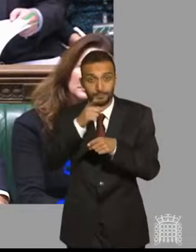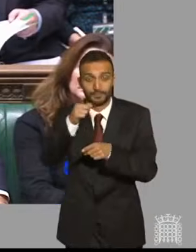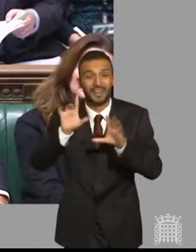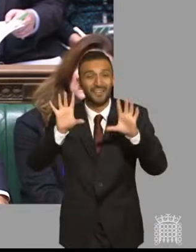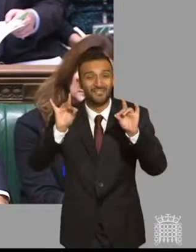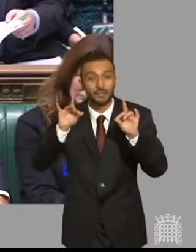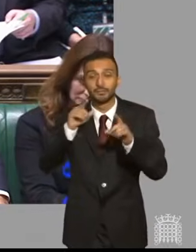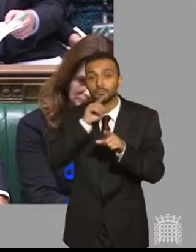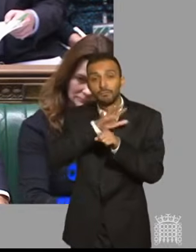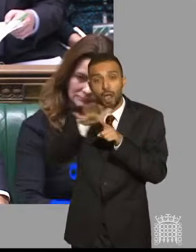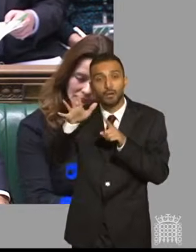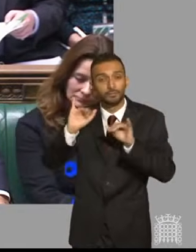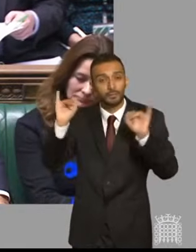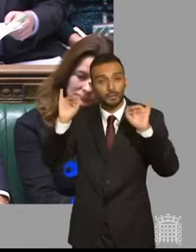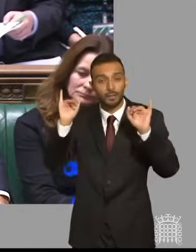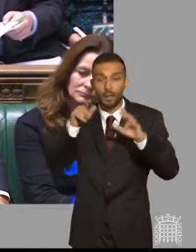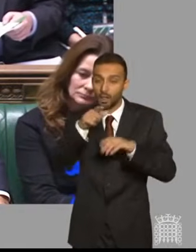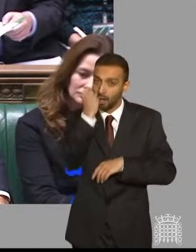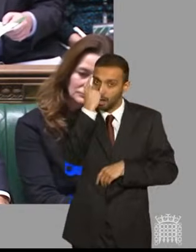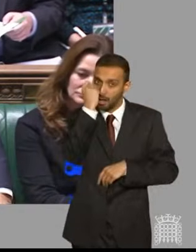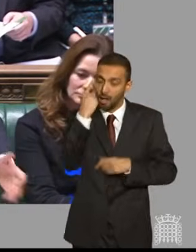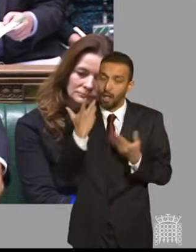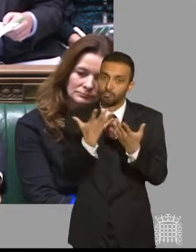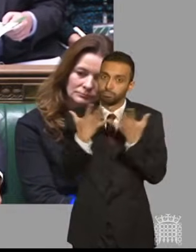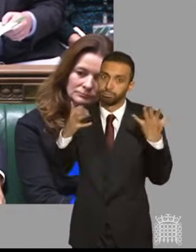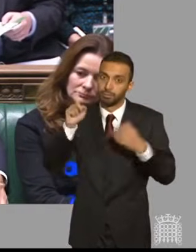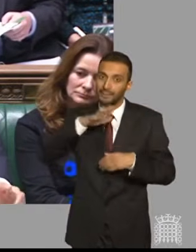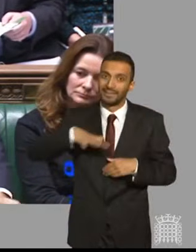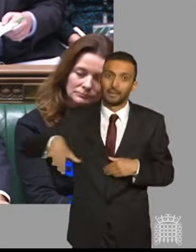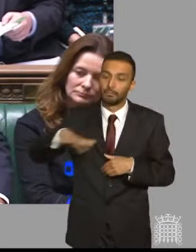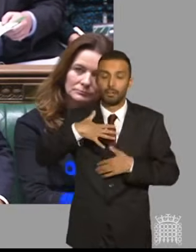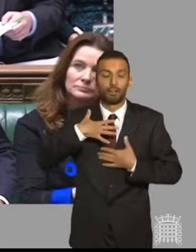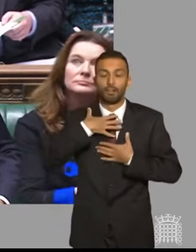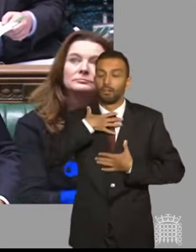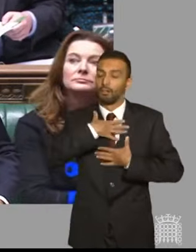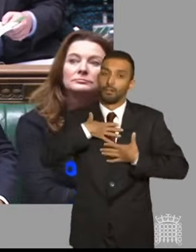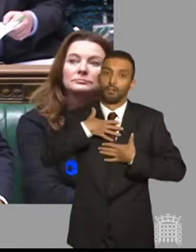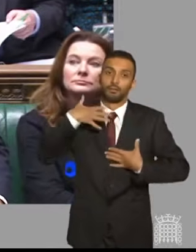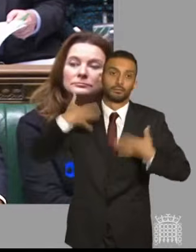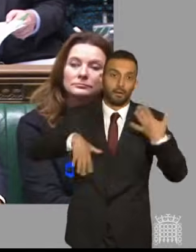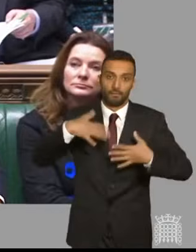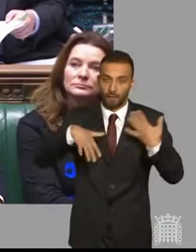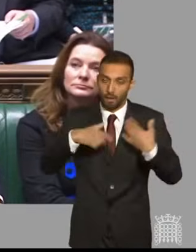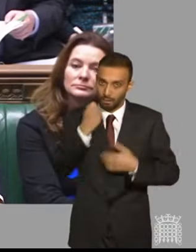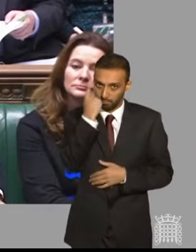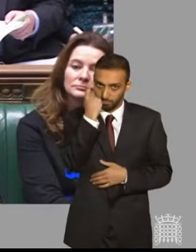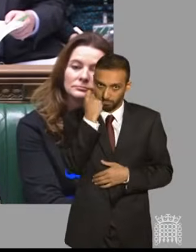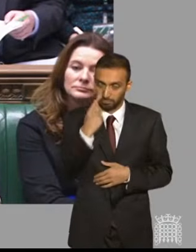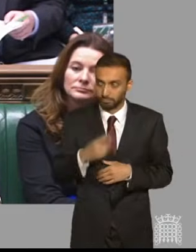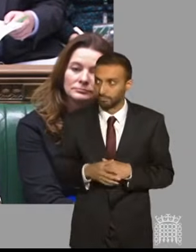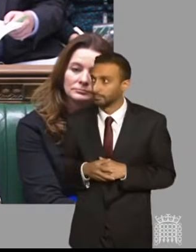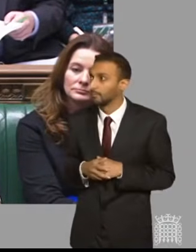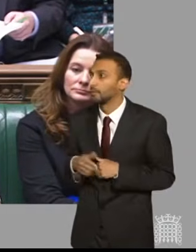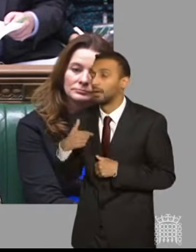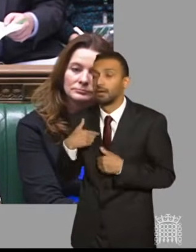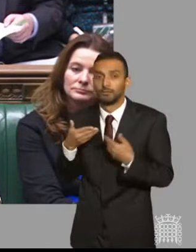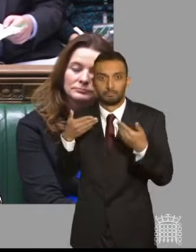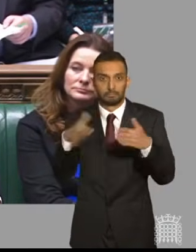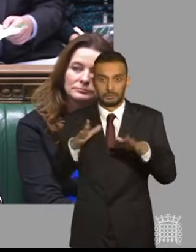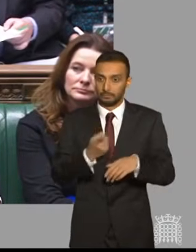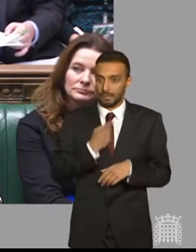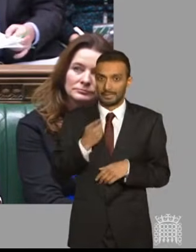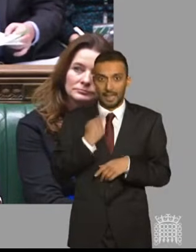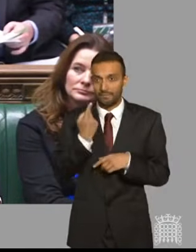all those who were impacted by this dreadful scandal. I gave evidence to the inquiry myself last year, and as I said then,